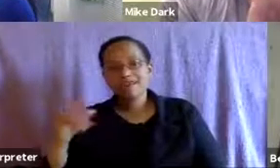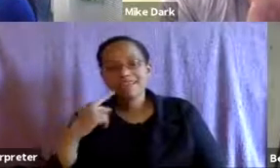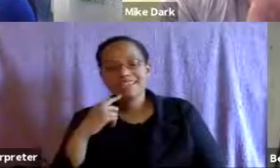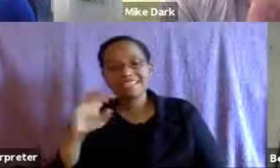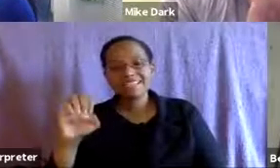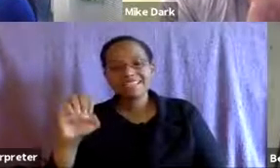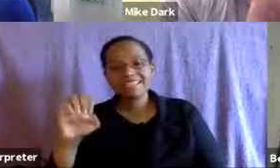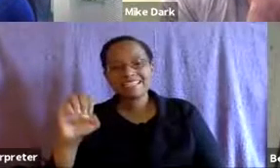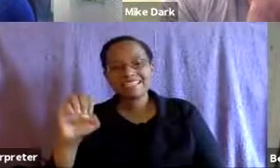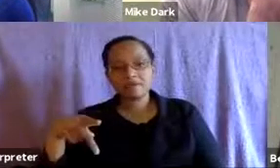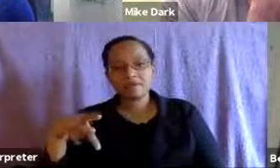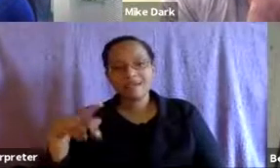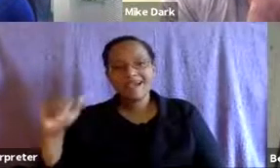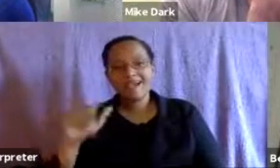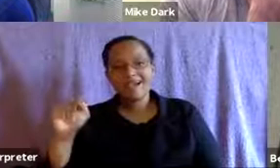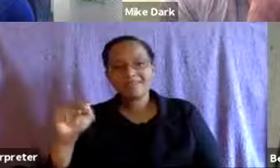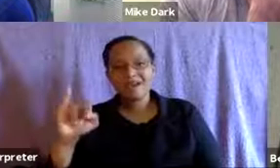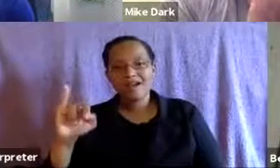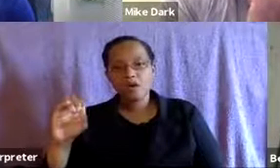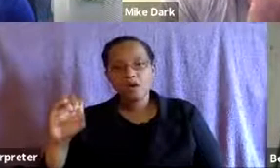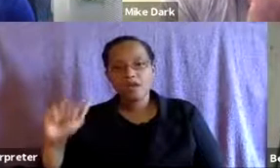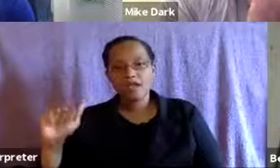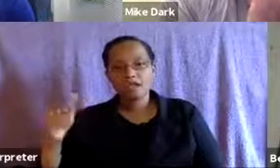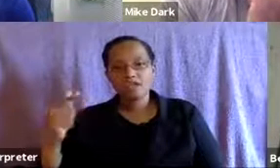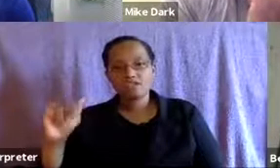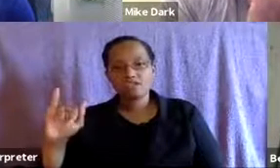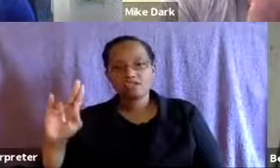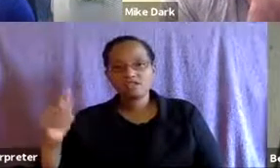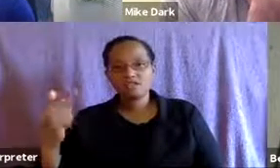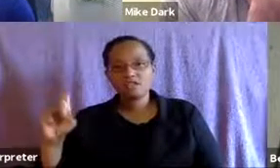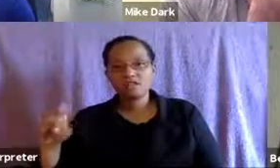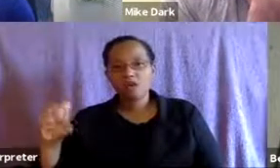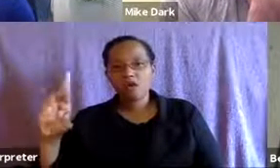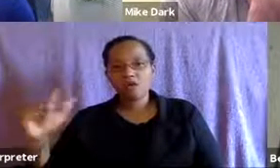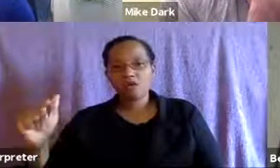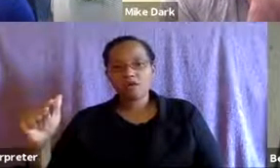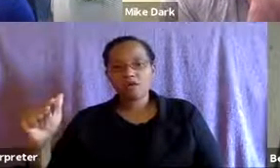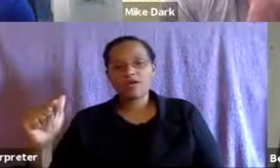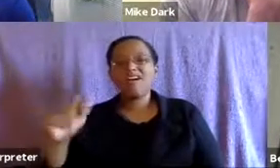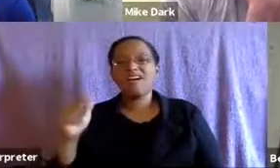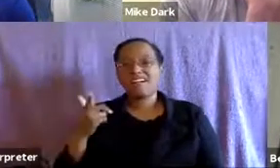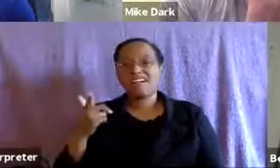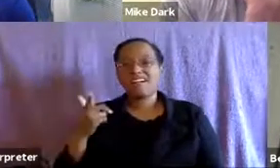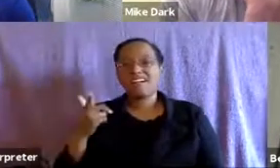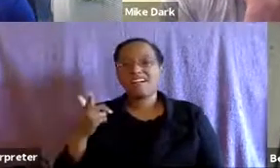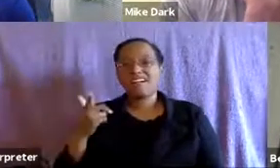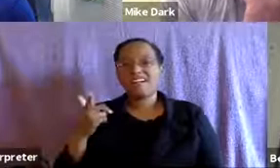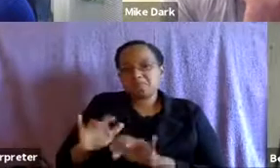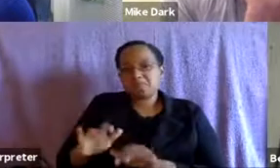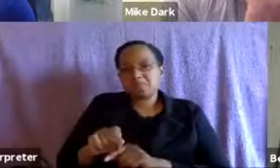more MOUs, we need more ongoing collaboration, and really helping people to understand the long-term care landscape. Great, thank